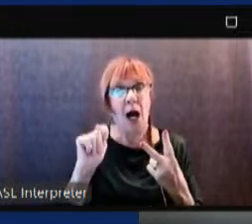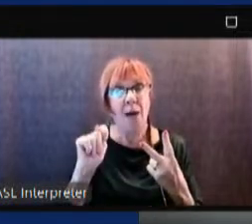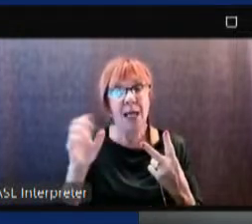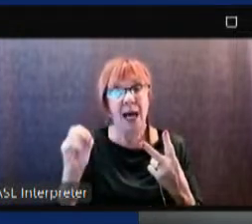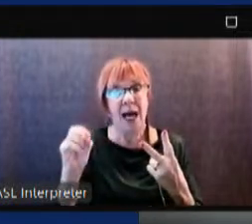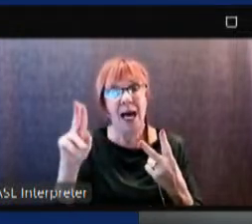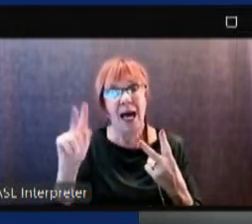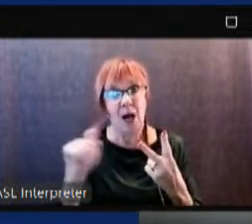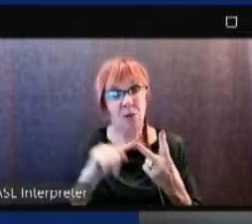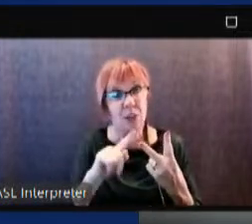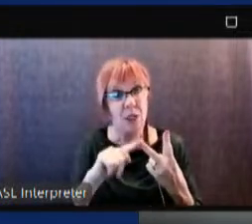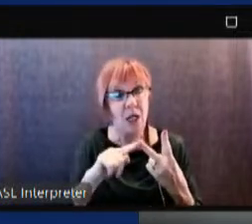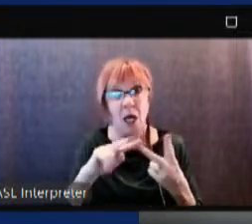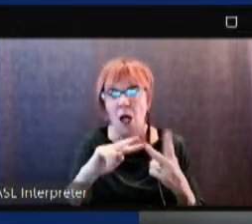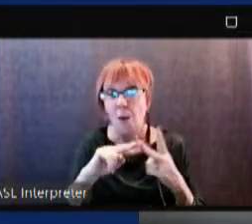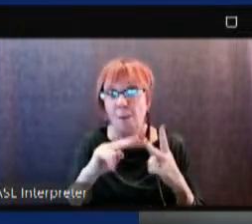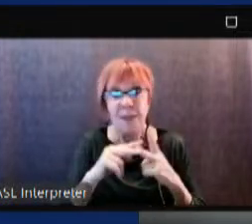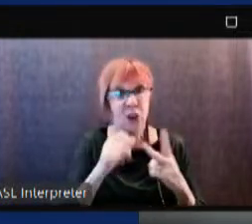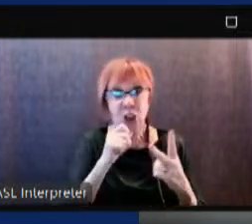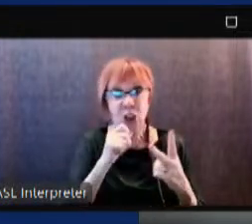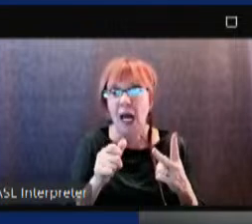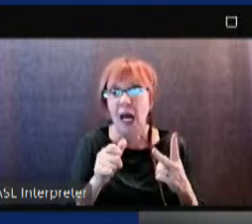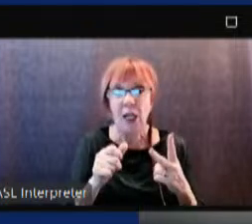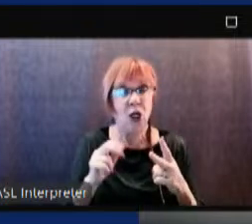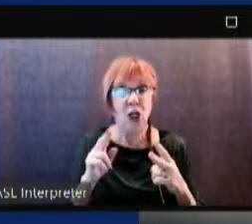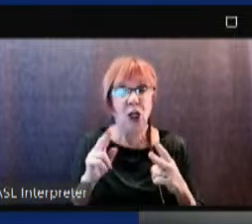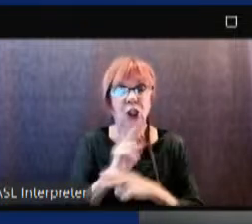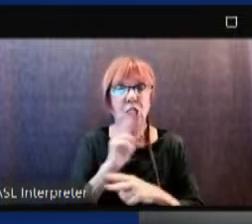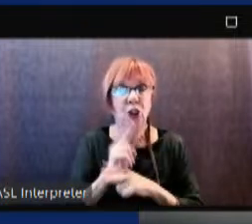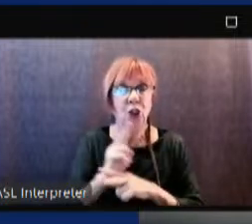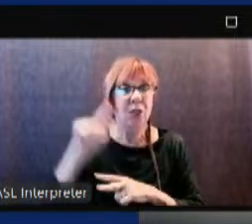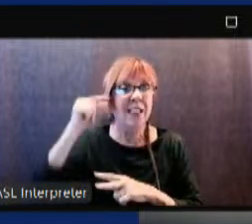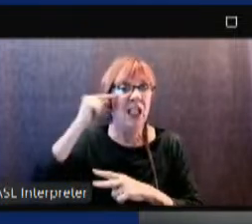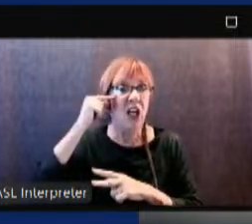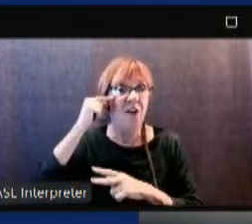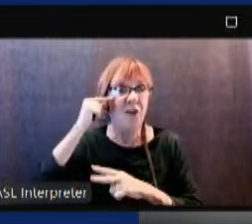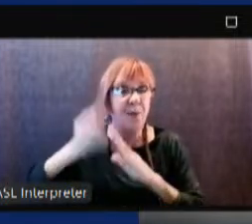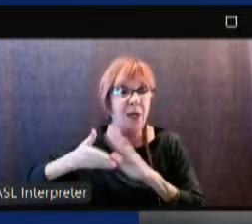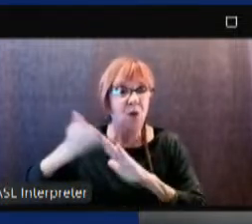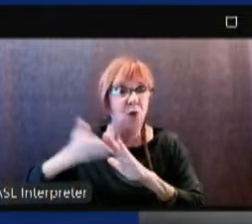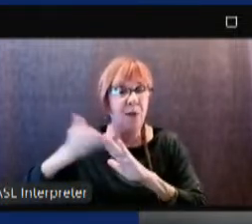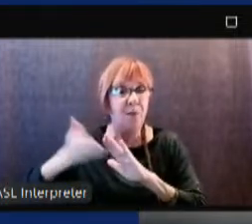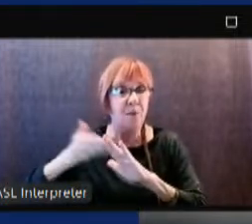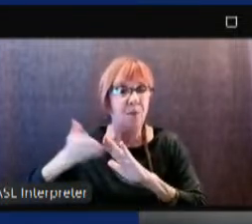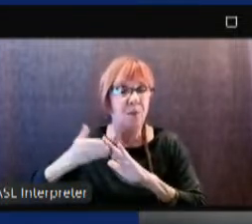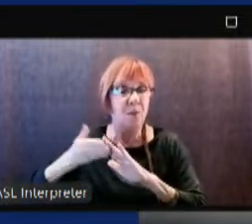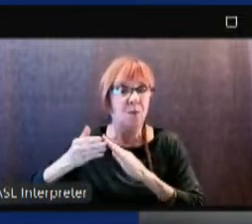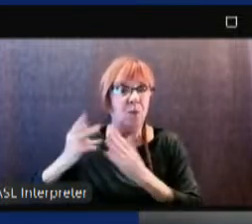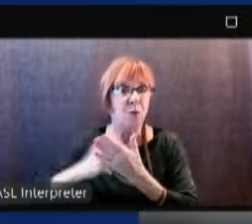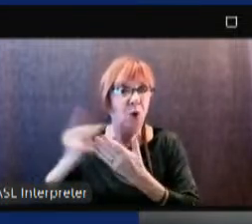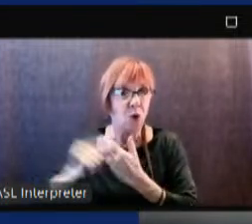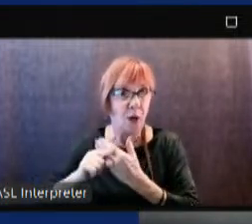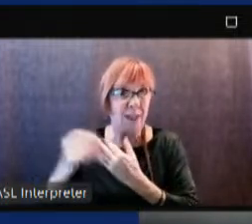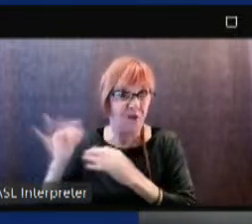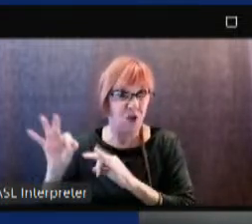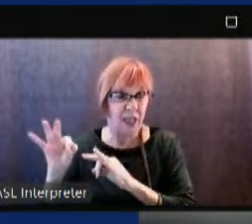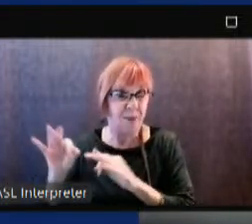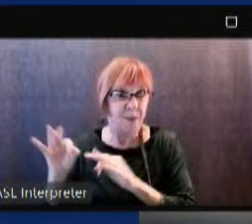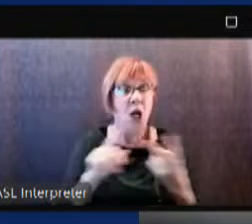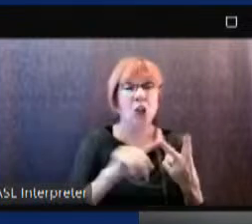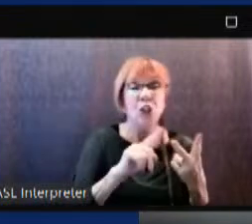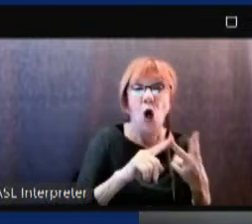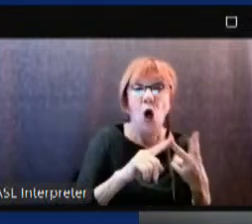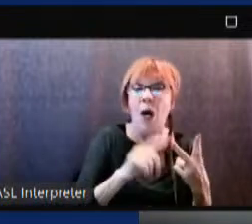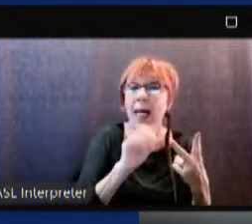out means you're not going to go through the government run debris removal program. Just remember that if you're opting out, that you have first got to